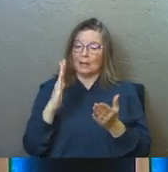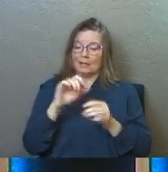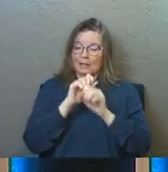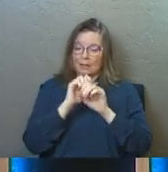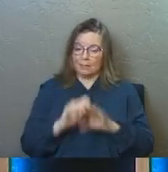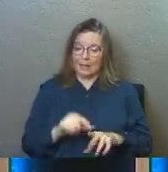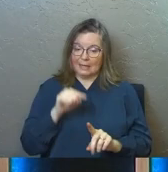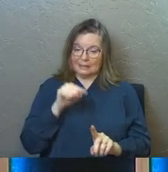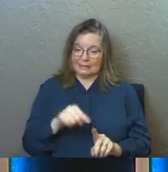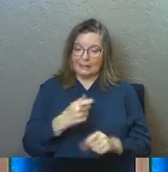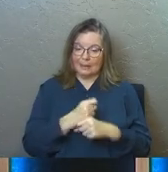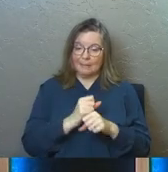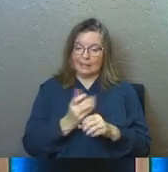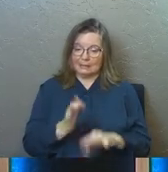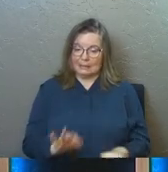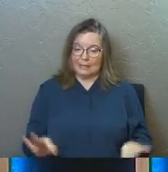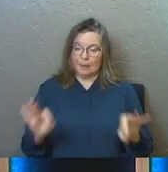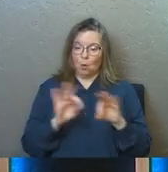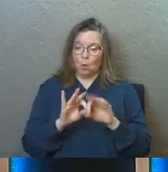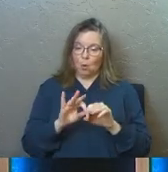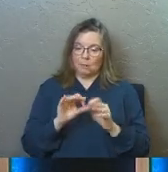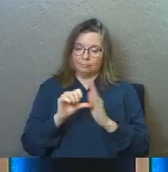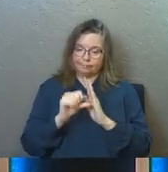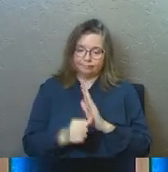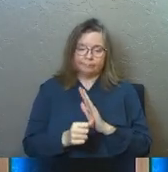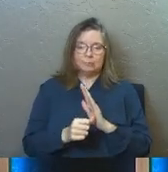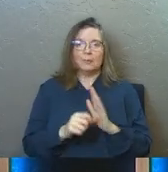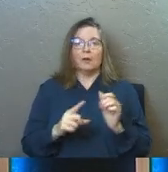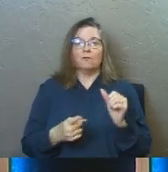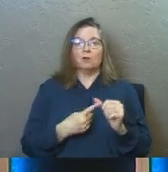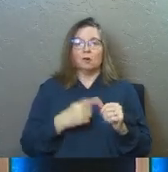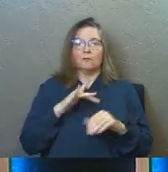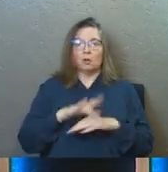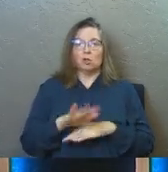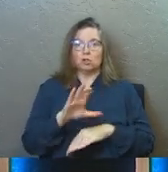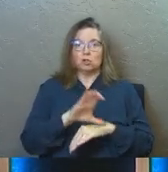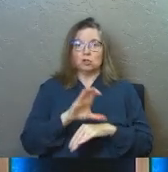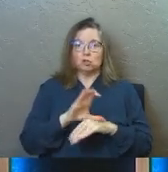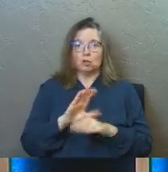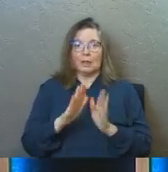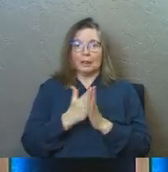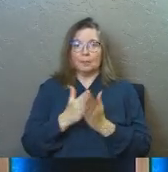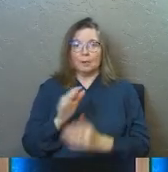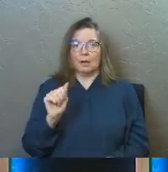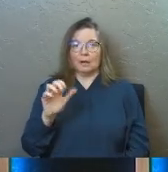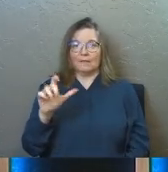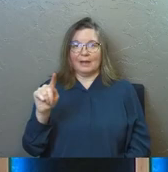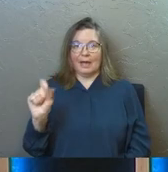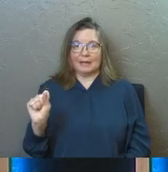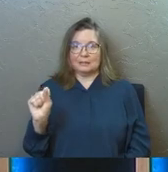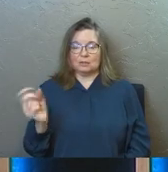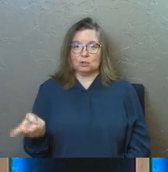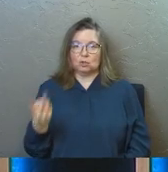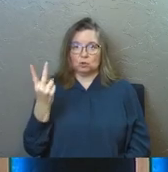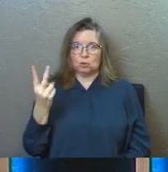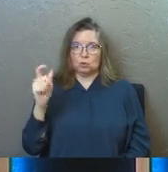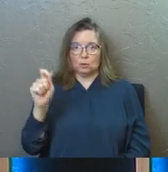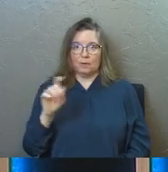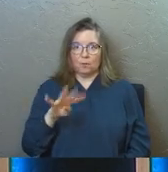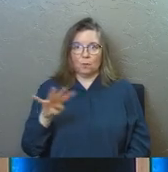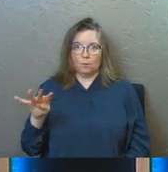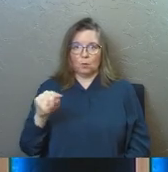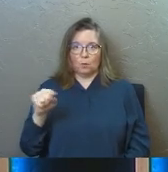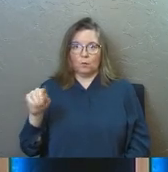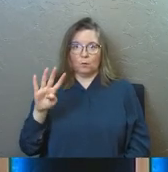he blesses this and he makes an importance on it. The first one comes from the early church in the book of Acts. So Acts 2, verses 44